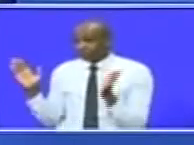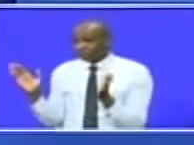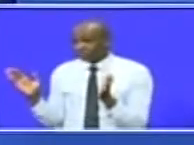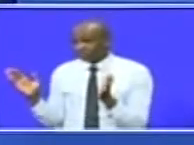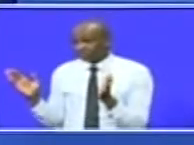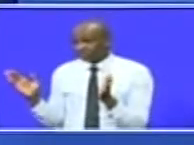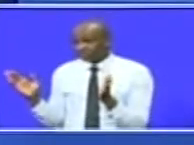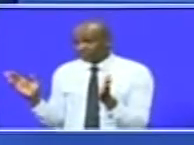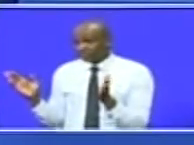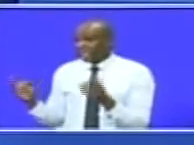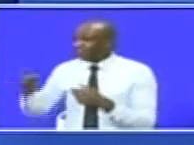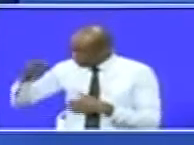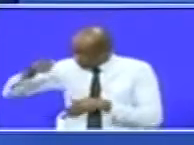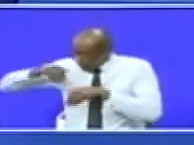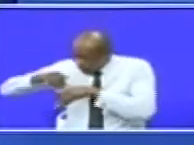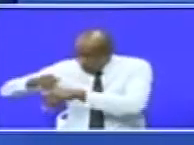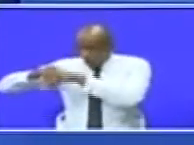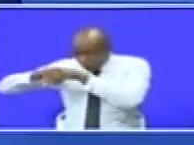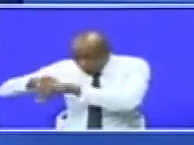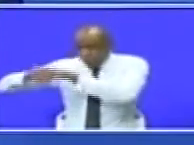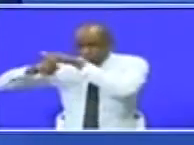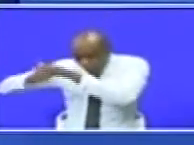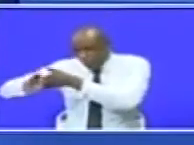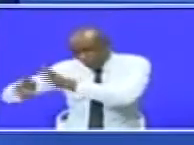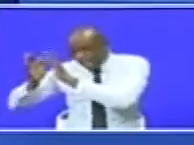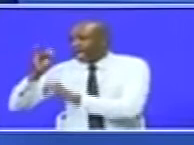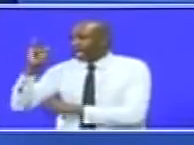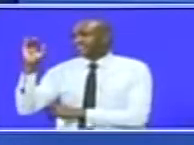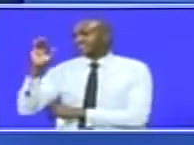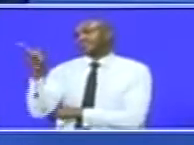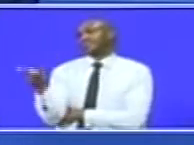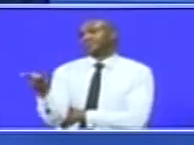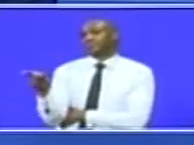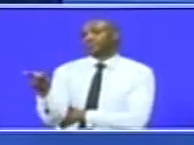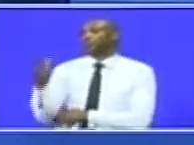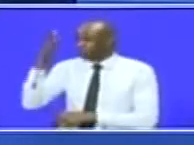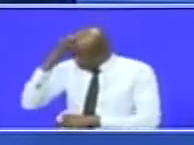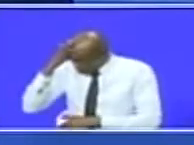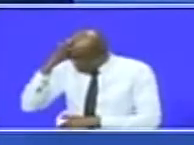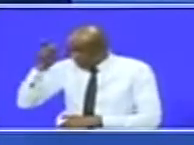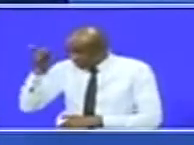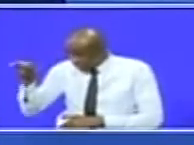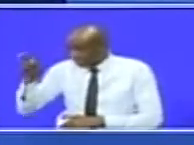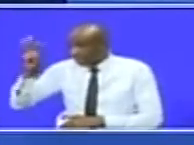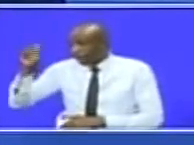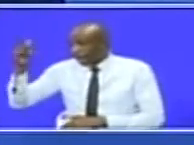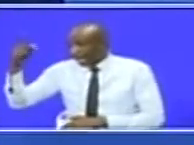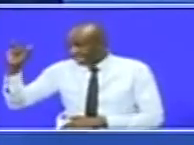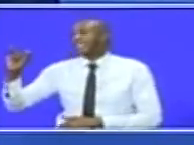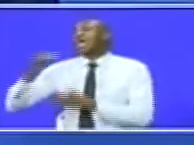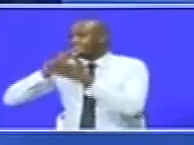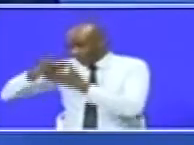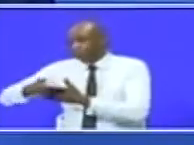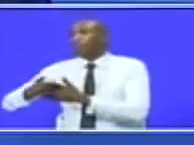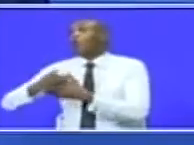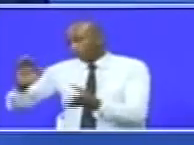they can pursue through the appropriate mechanism of the International Criminal Court to get that Waki envelope opened